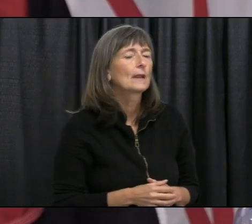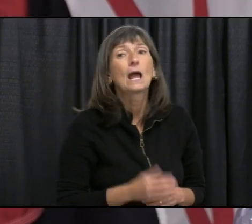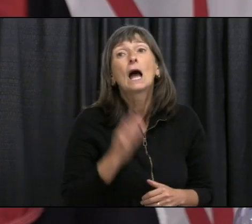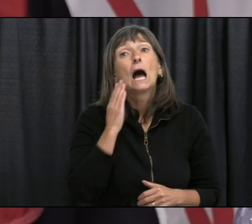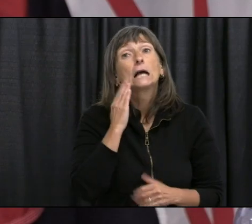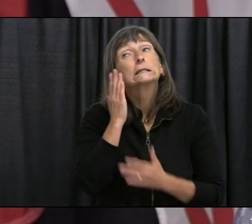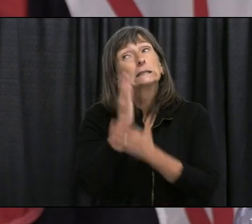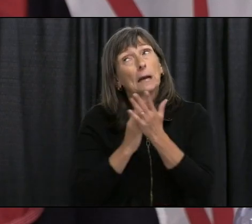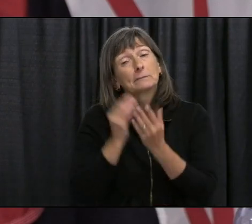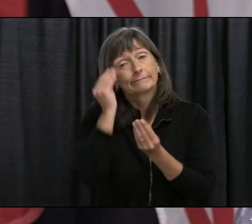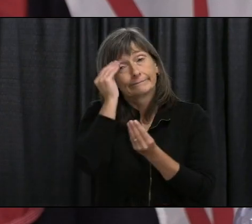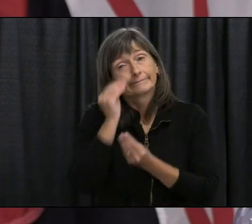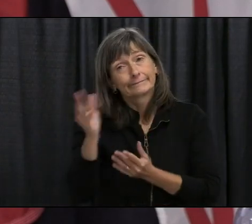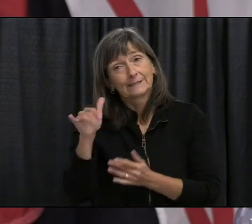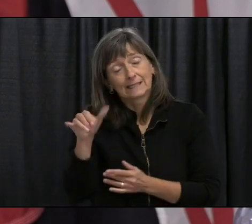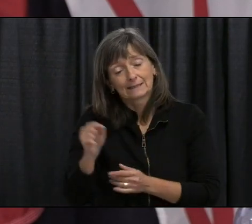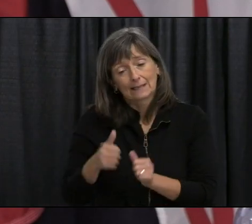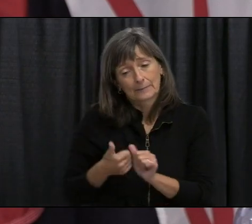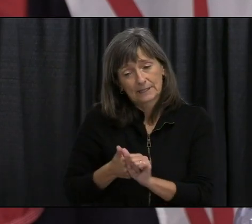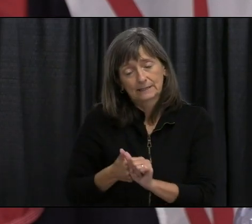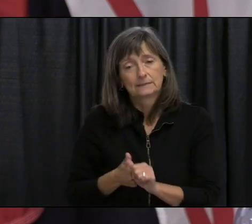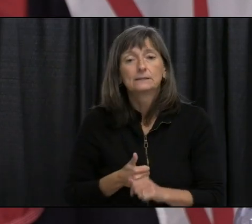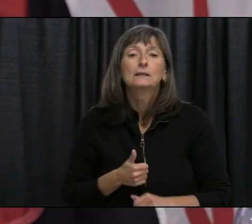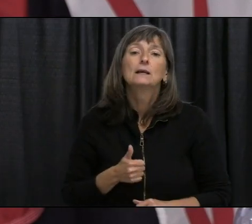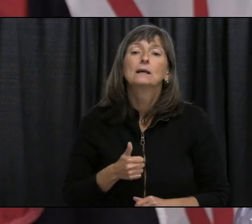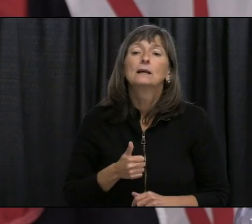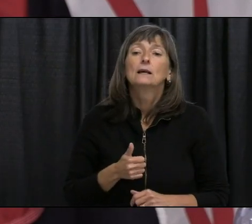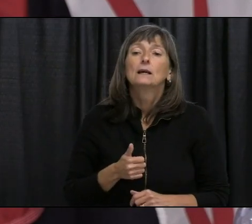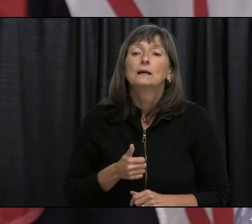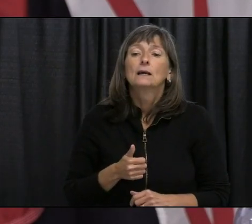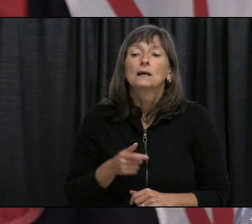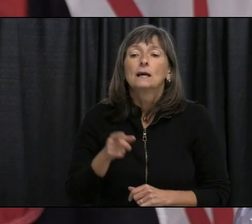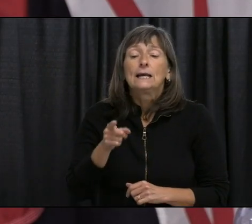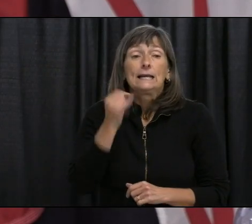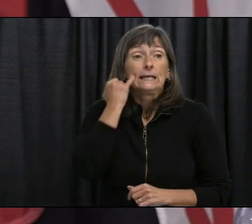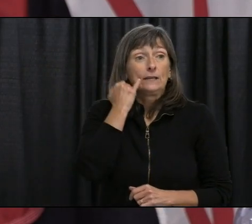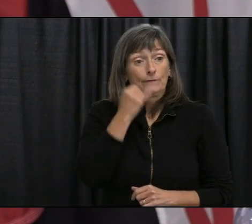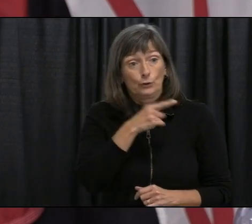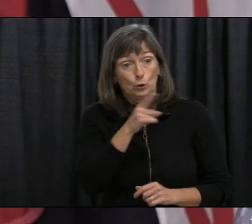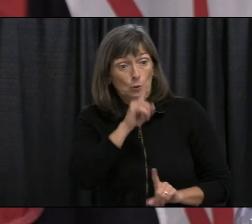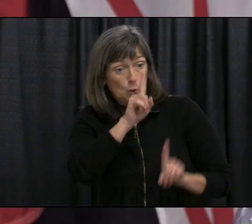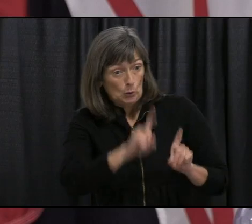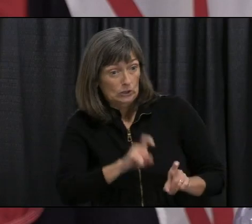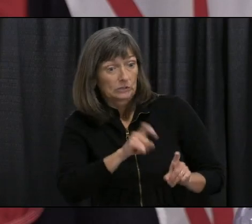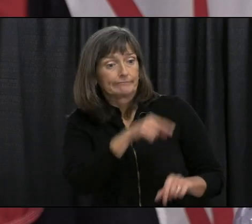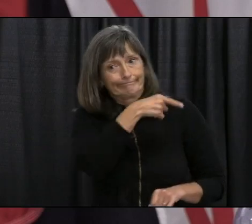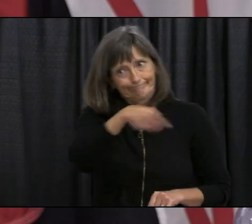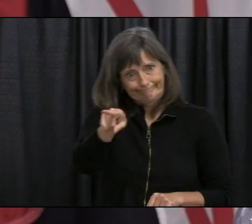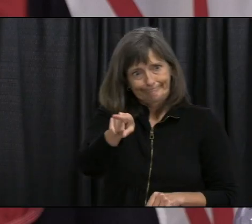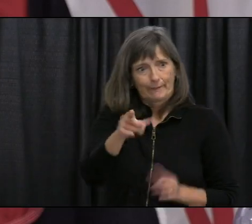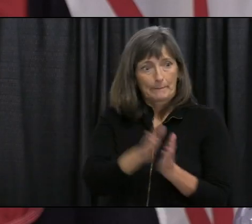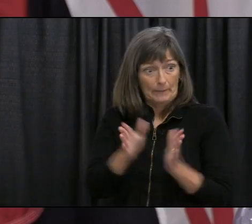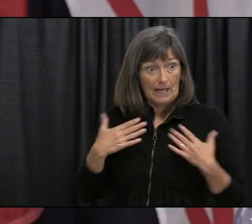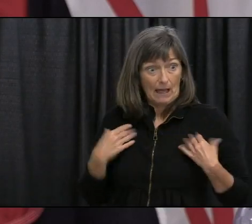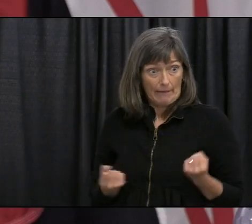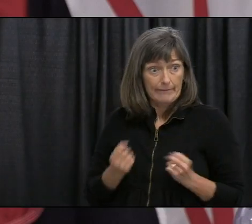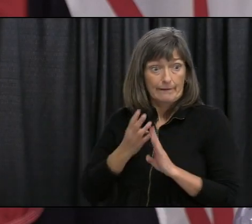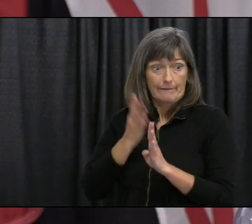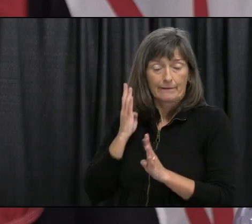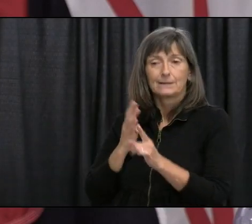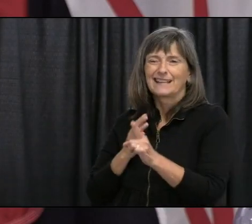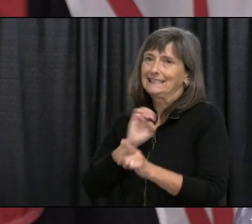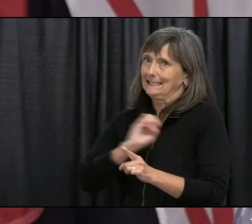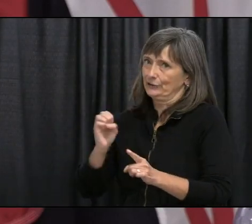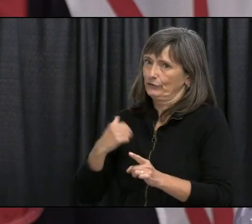give you some. Those people who are directed to a public health booking line, and this is in